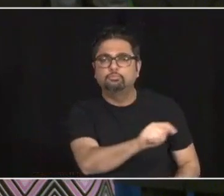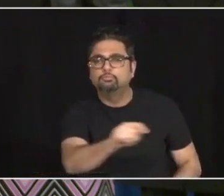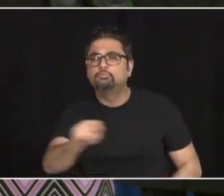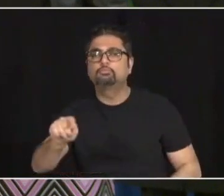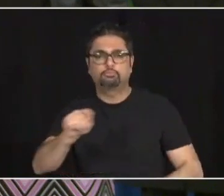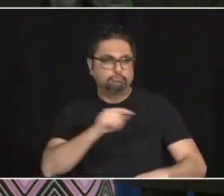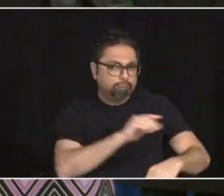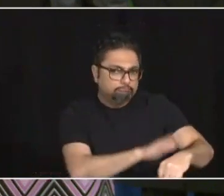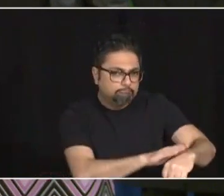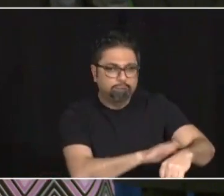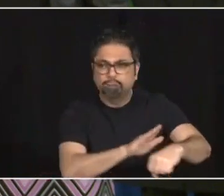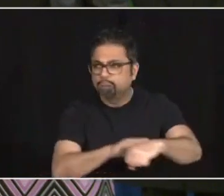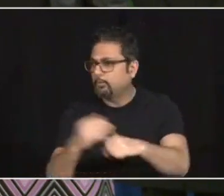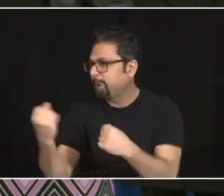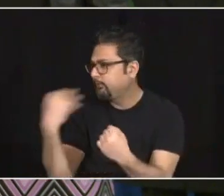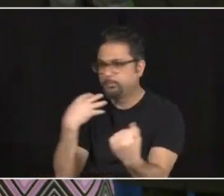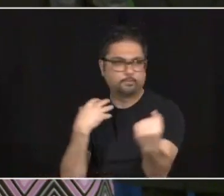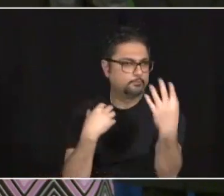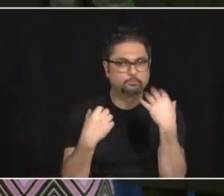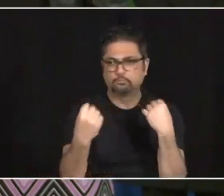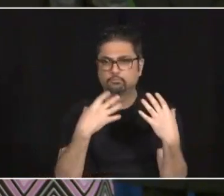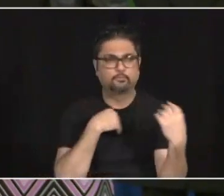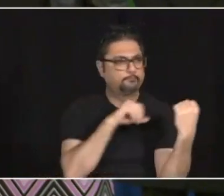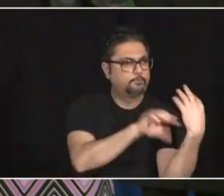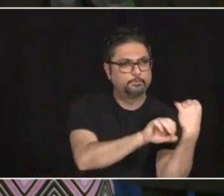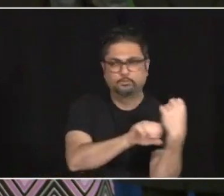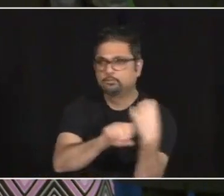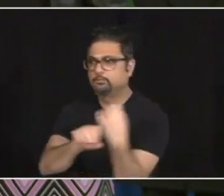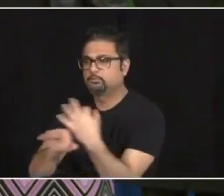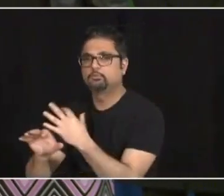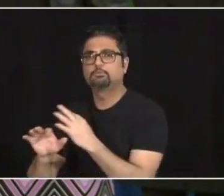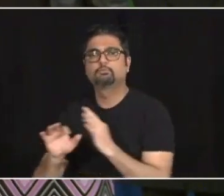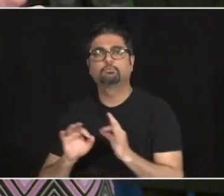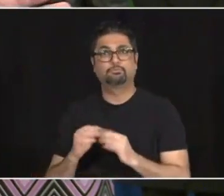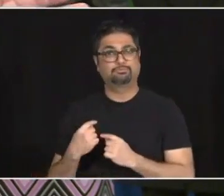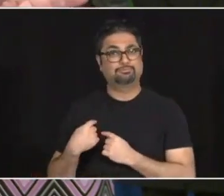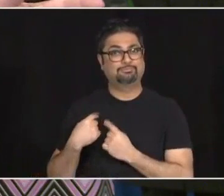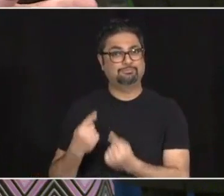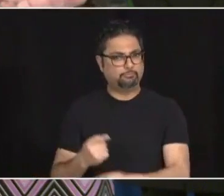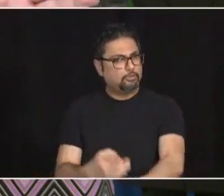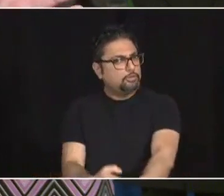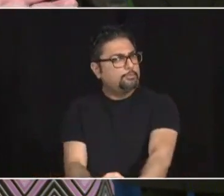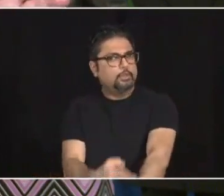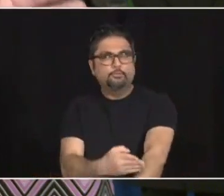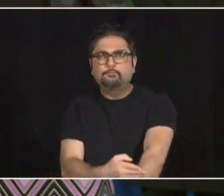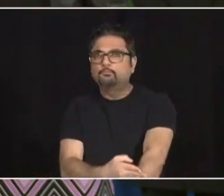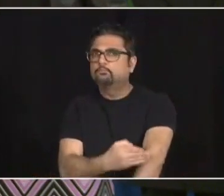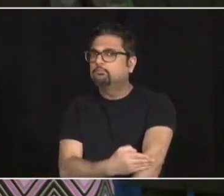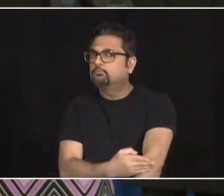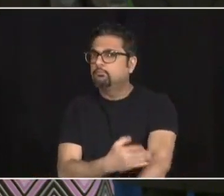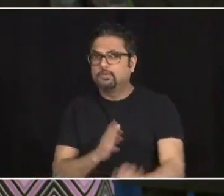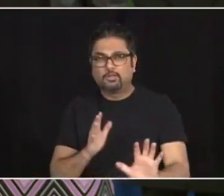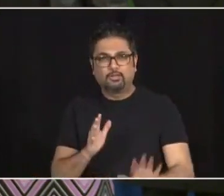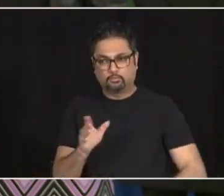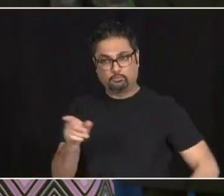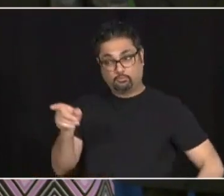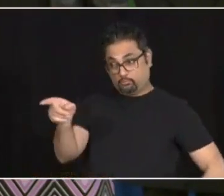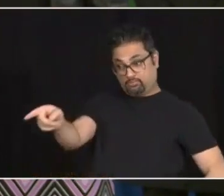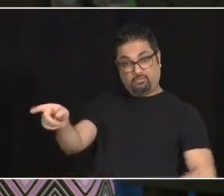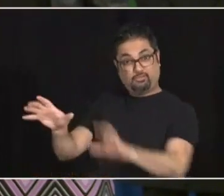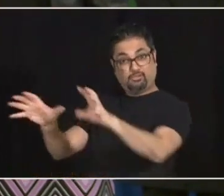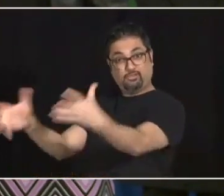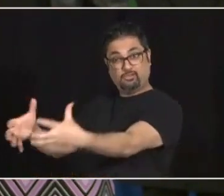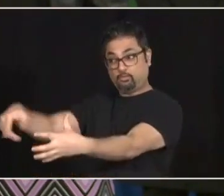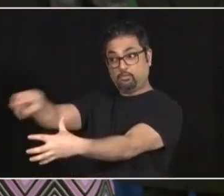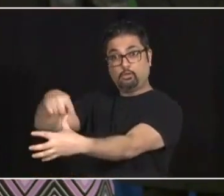team. But we've come such a long way. And then we have these people that want to break ranks with 14.5 million